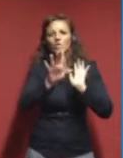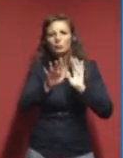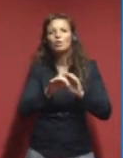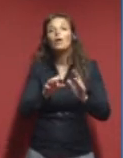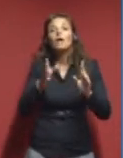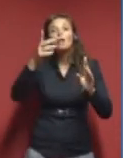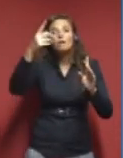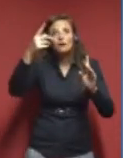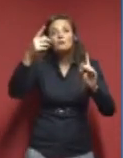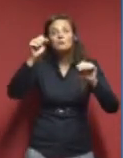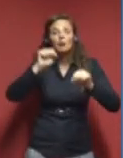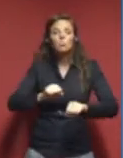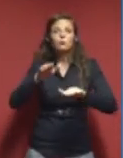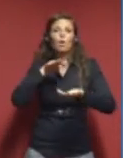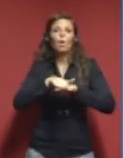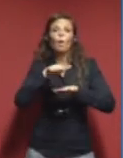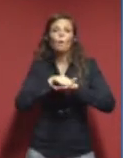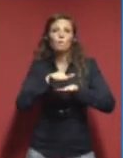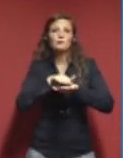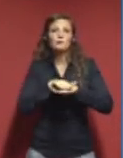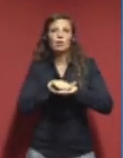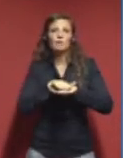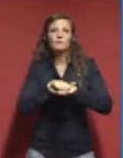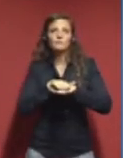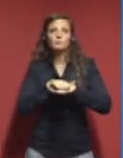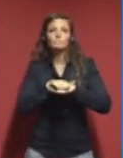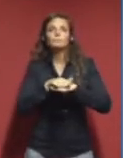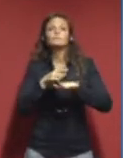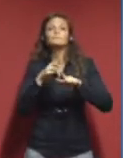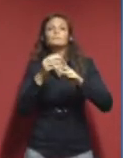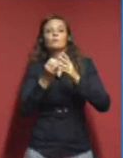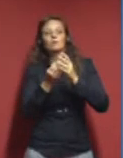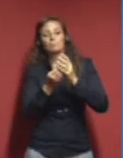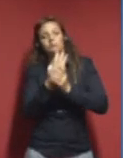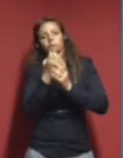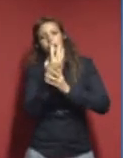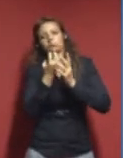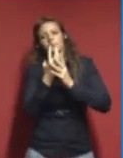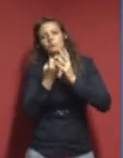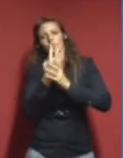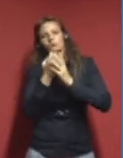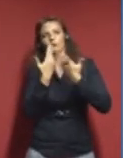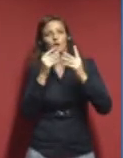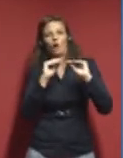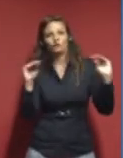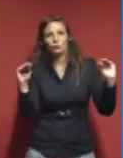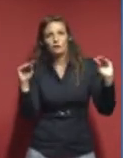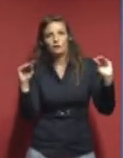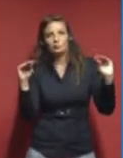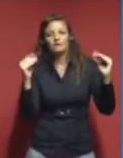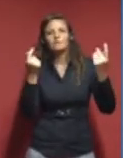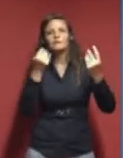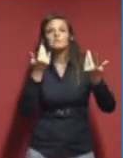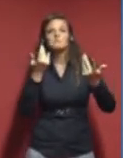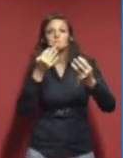And when I say this, I don't mean this as a product that you use. You build the machine and then you have a machine,